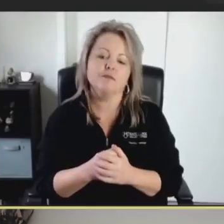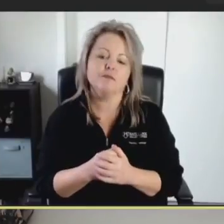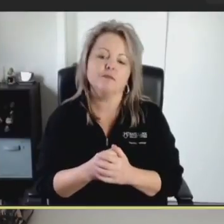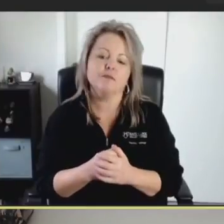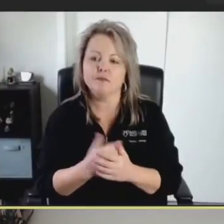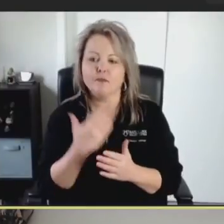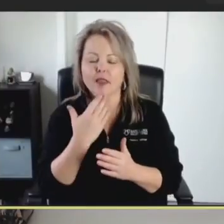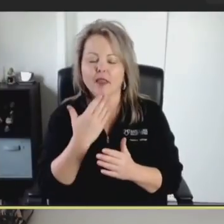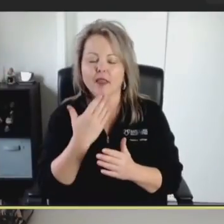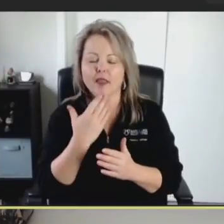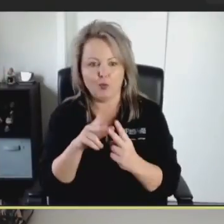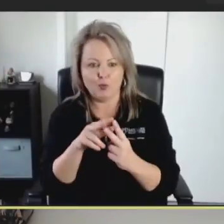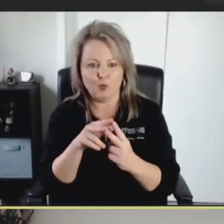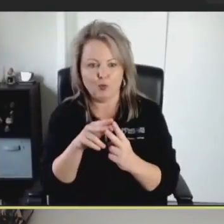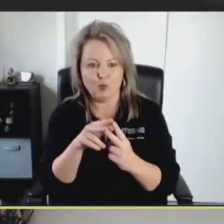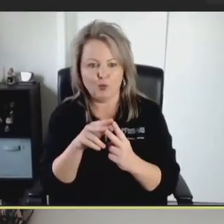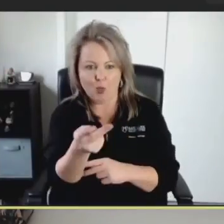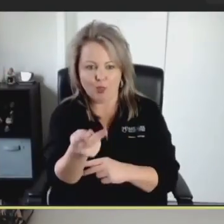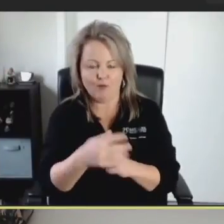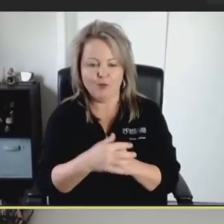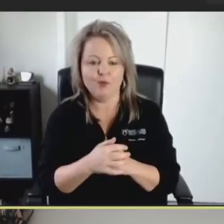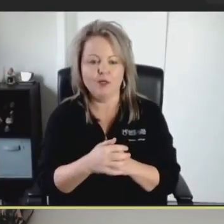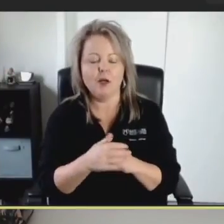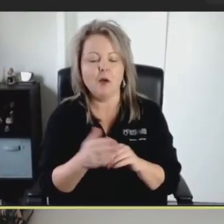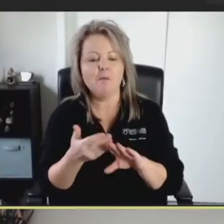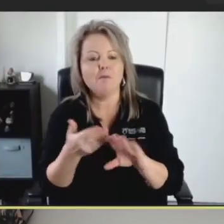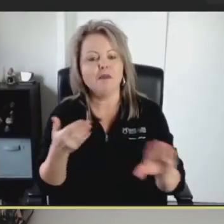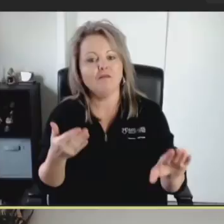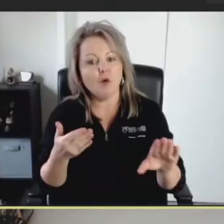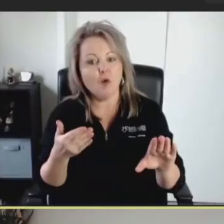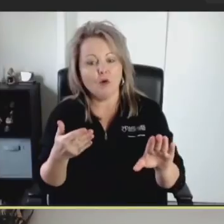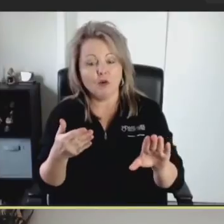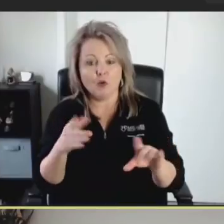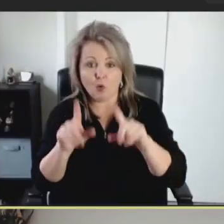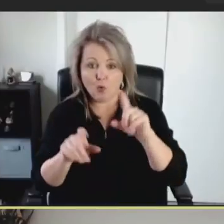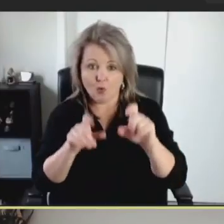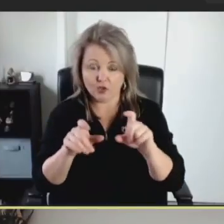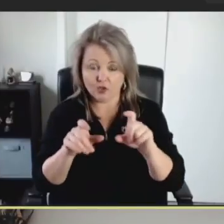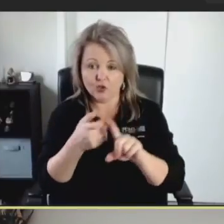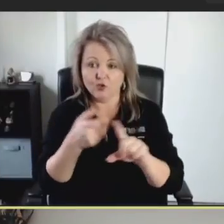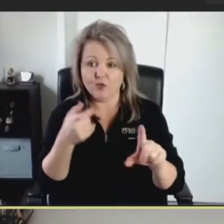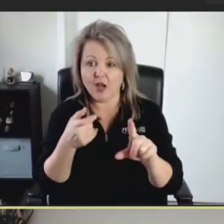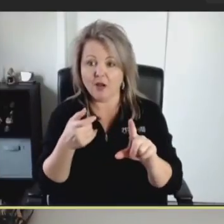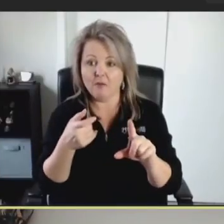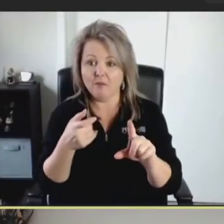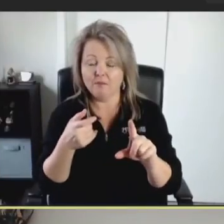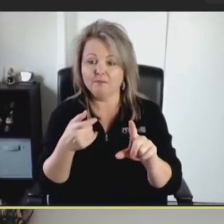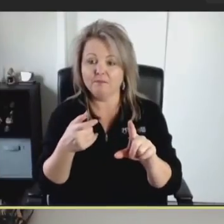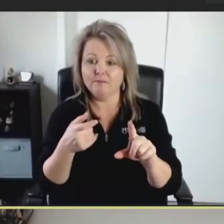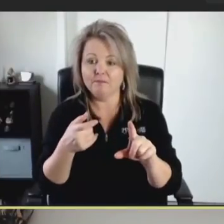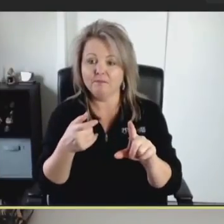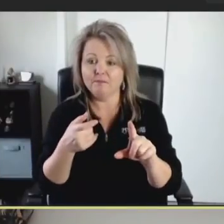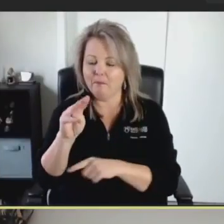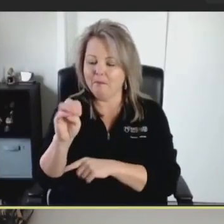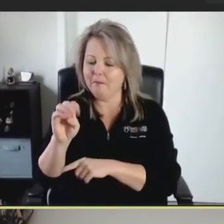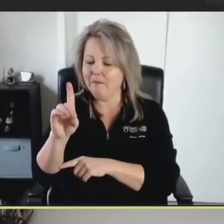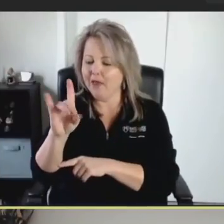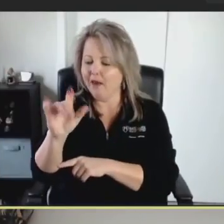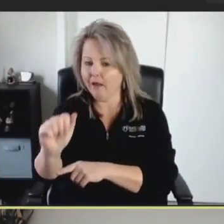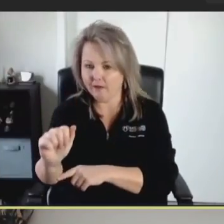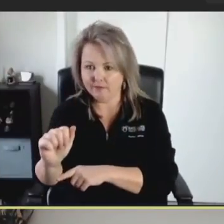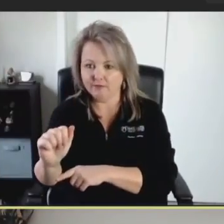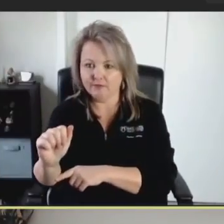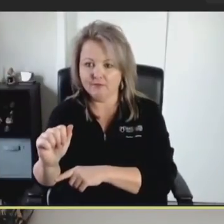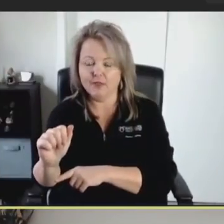Thank you to both of you. So before we open it up to questions from our media partners, I just want to provide a reminder that there